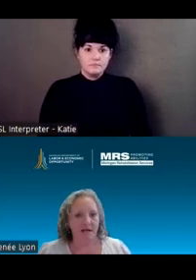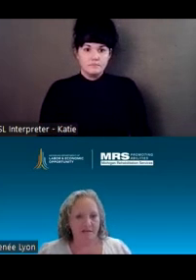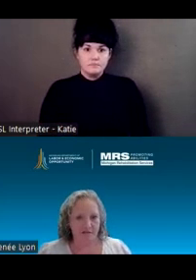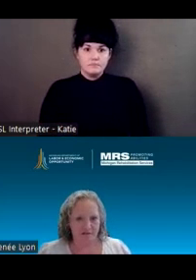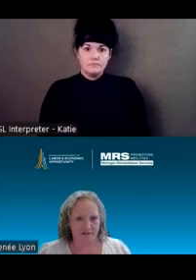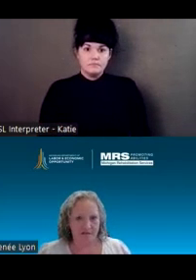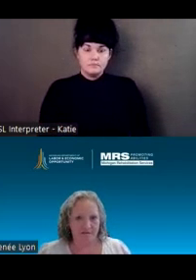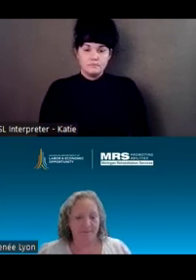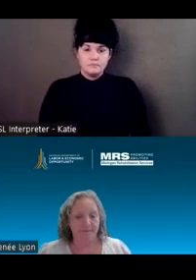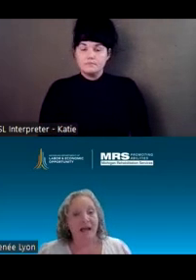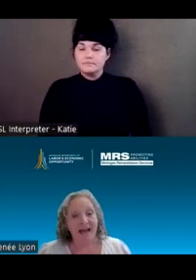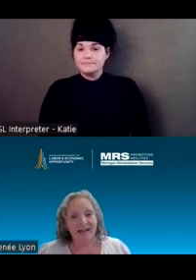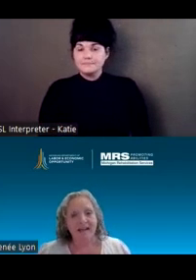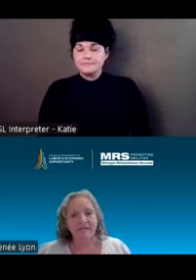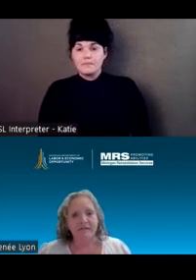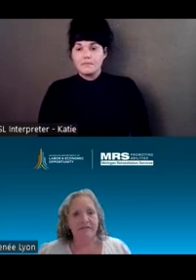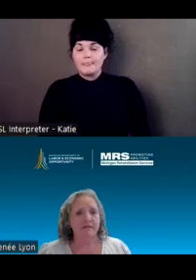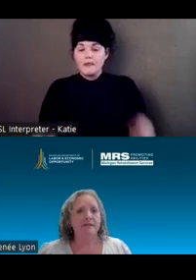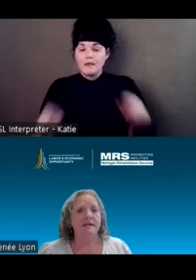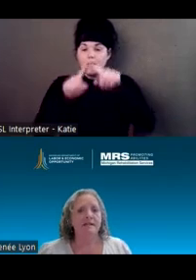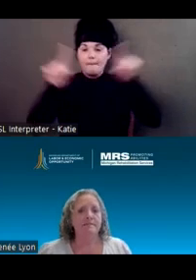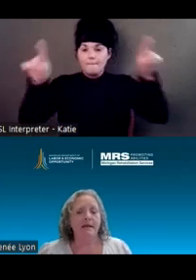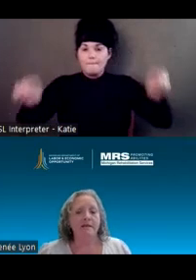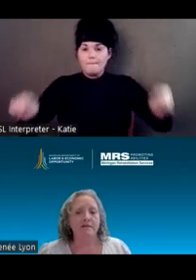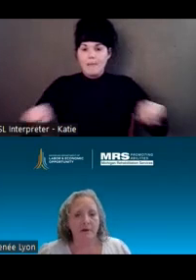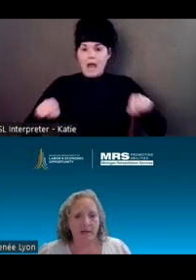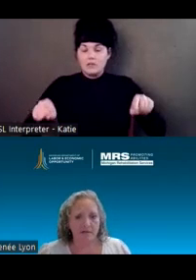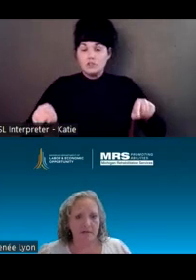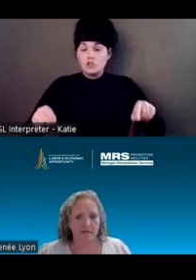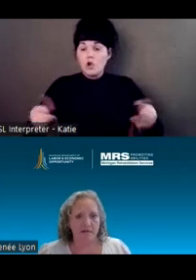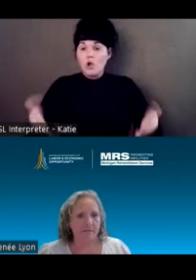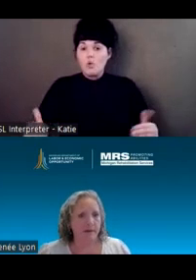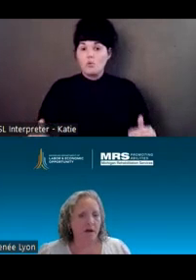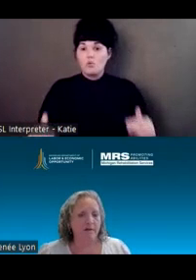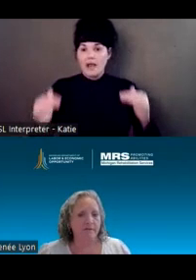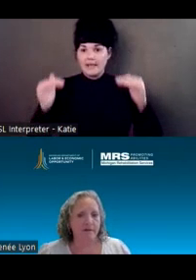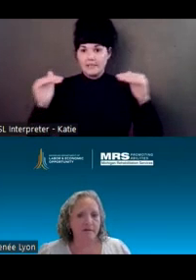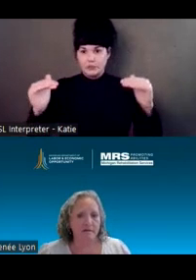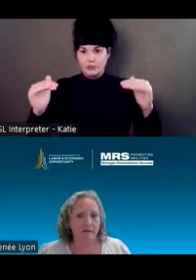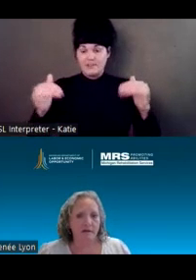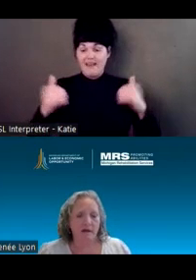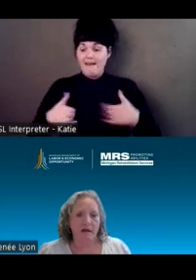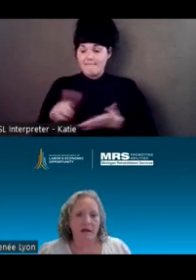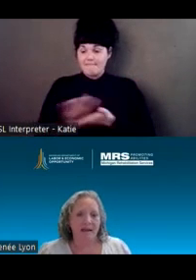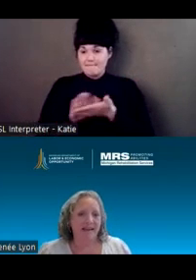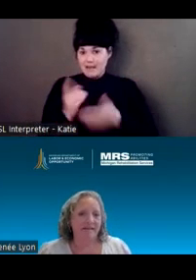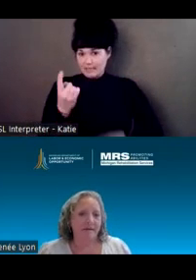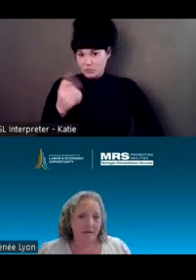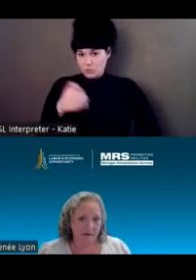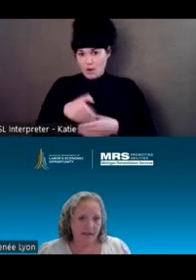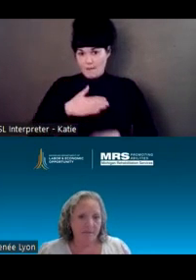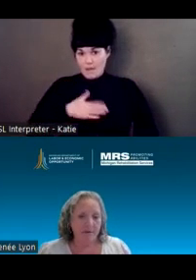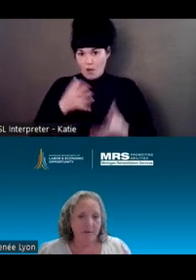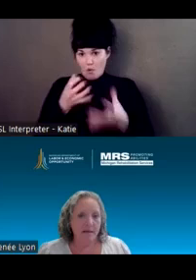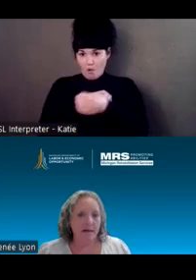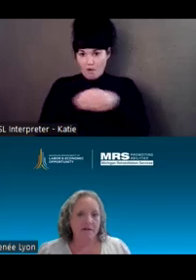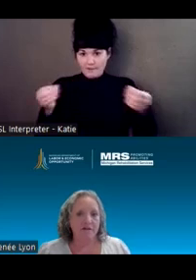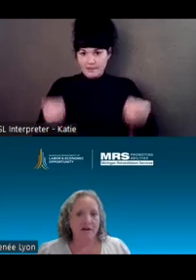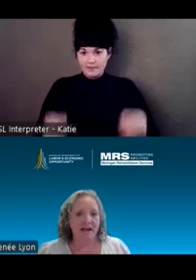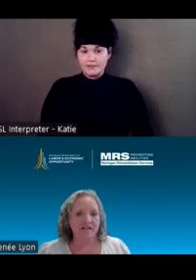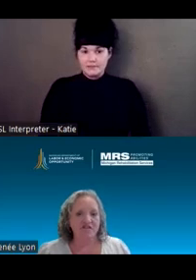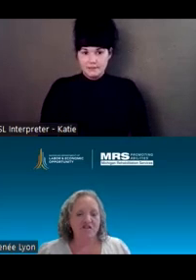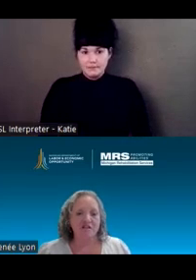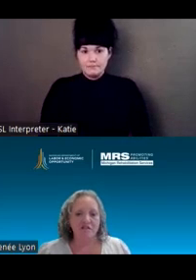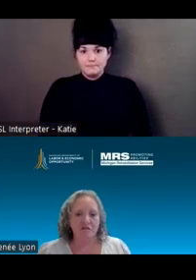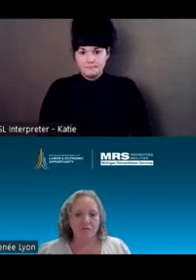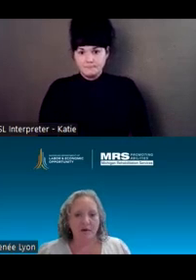Monitor risers. I have a very nice monitor riser in my office, and keeping my monitor